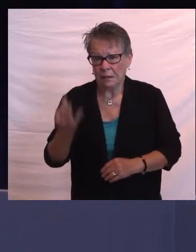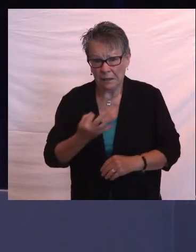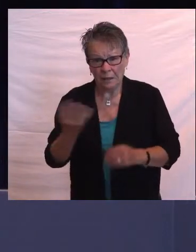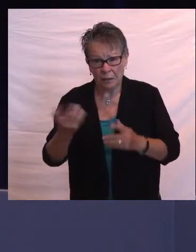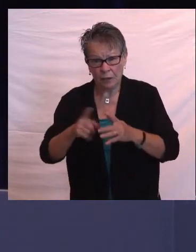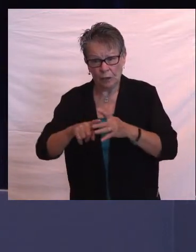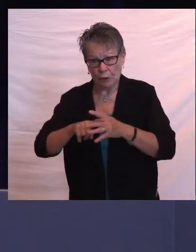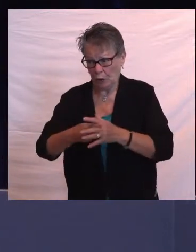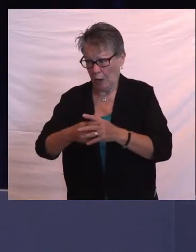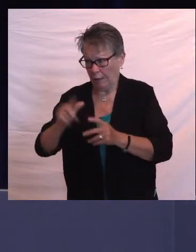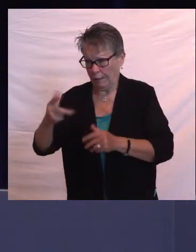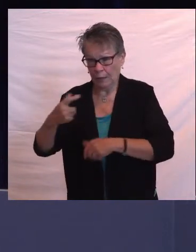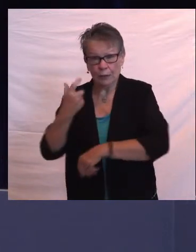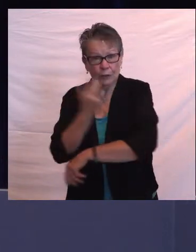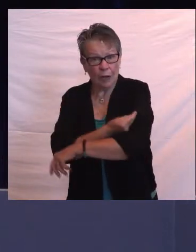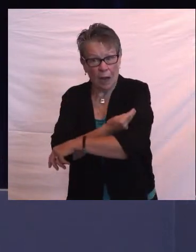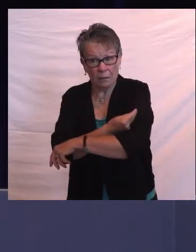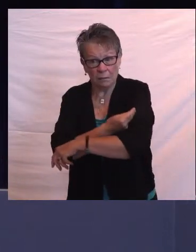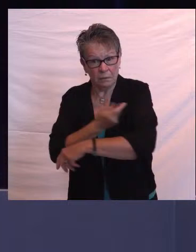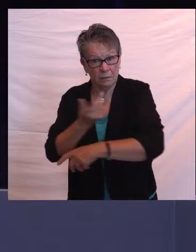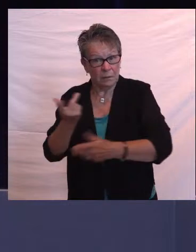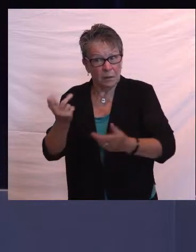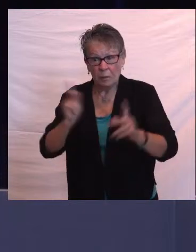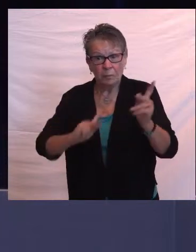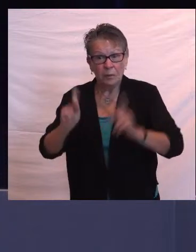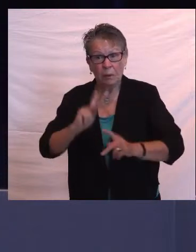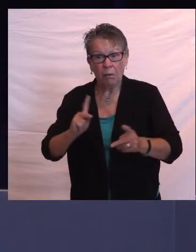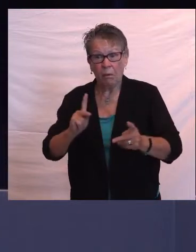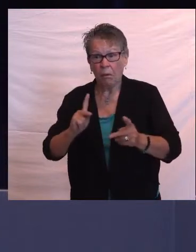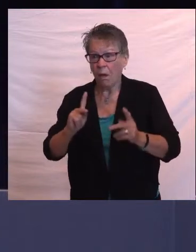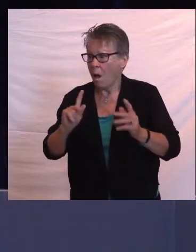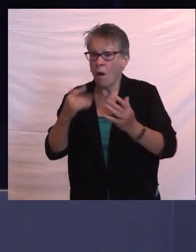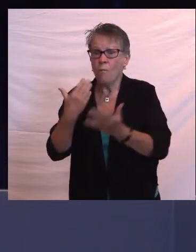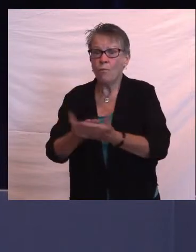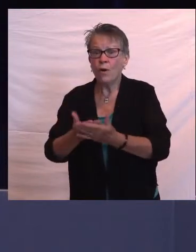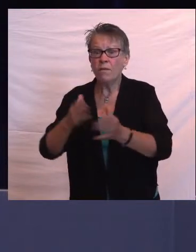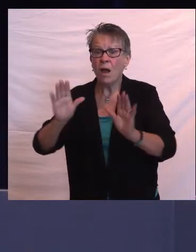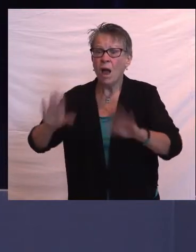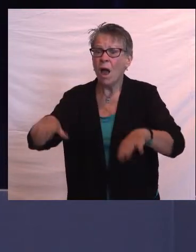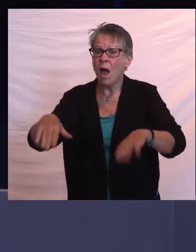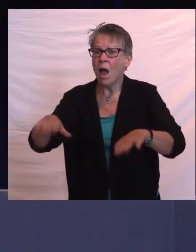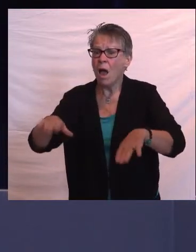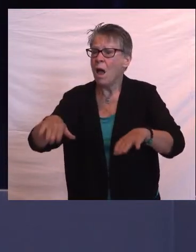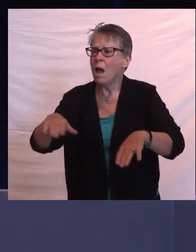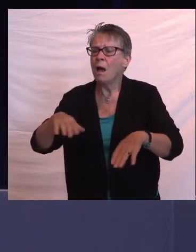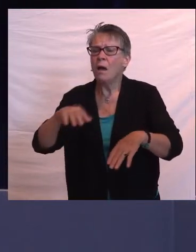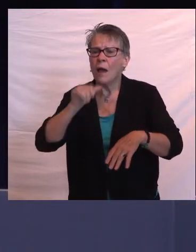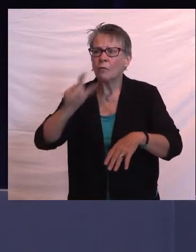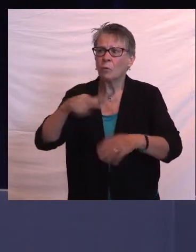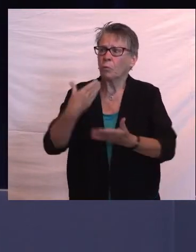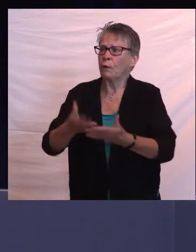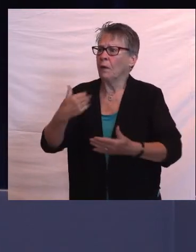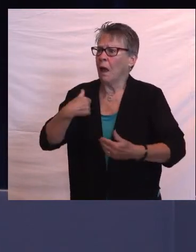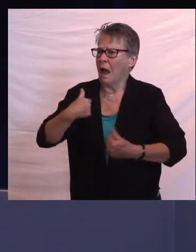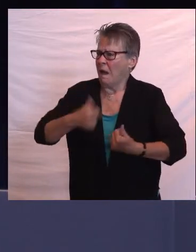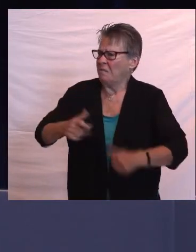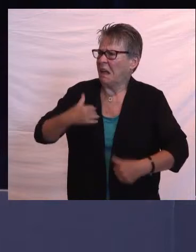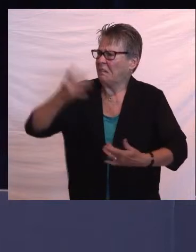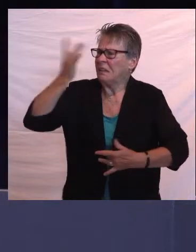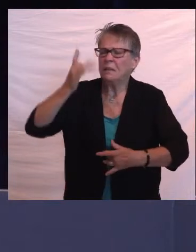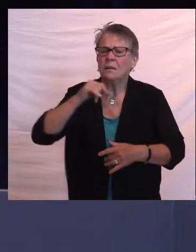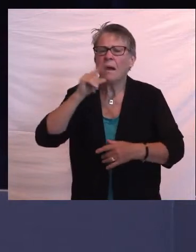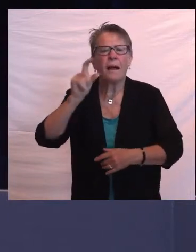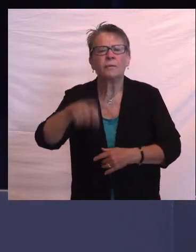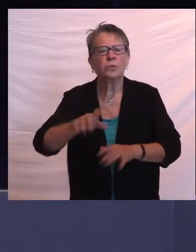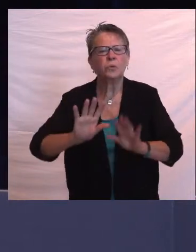to provide proof of a medical condition or a note from a medical provider to receive a booster dose.